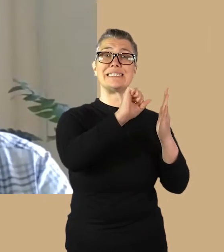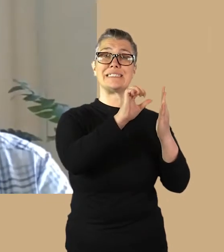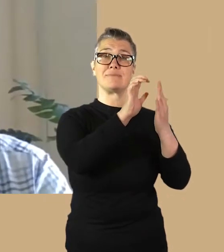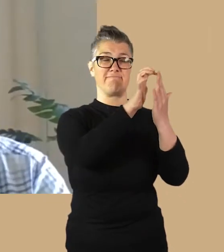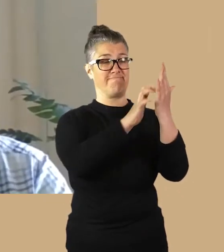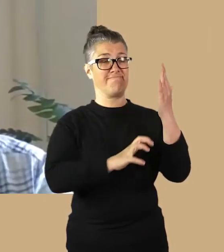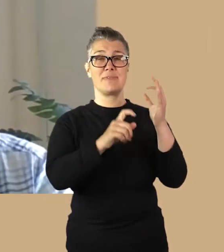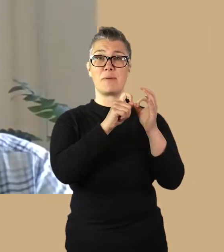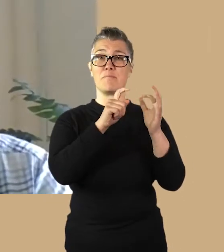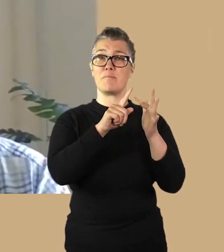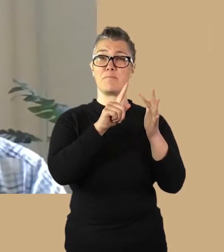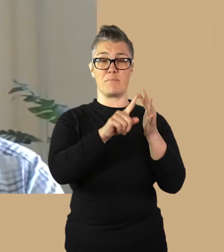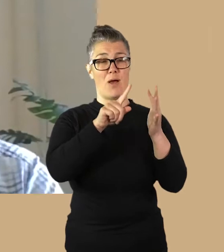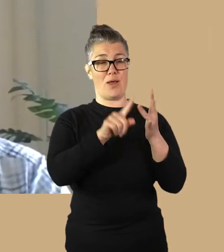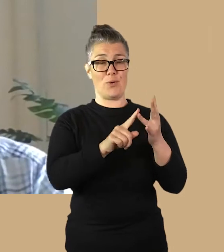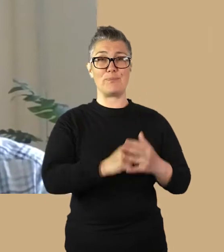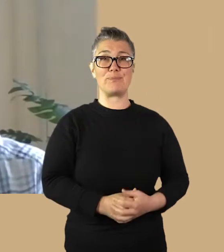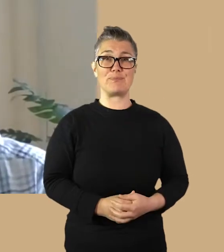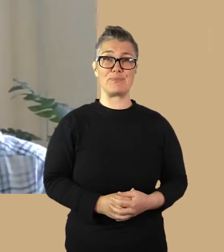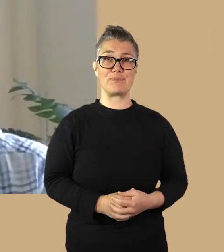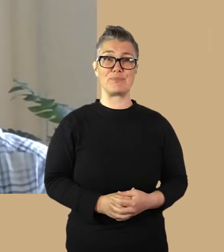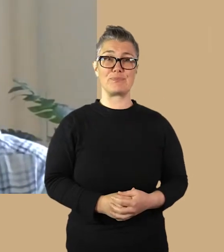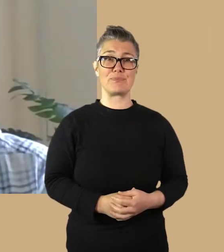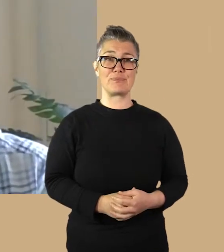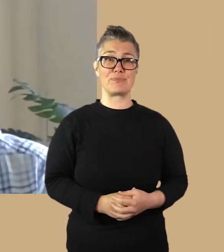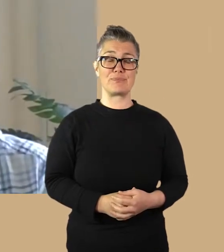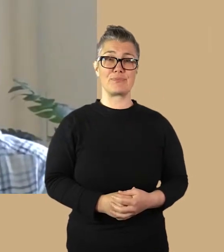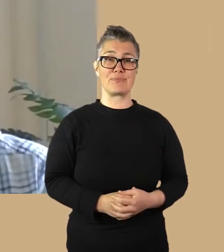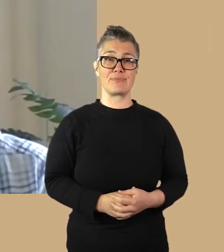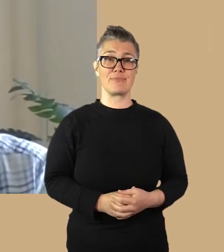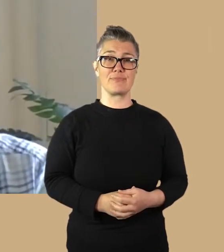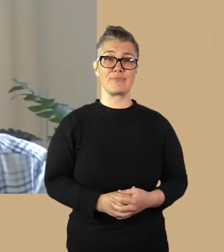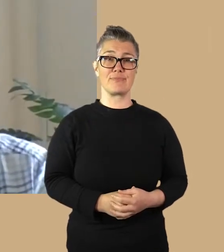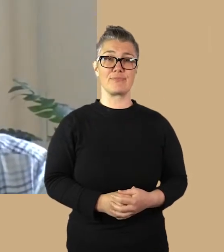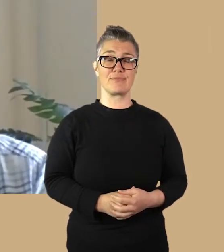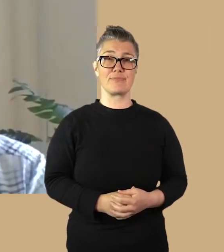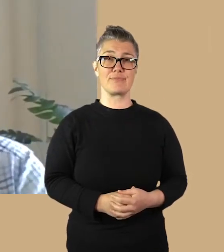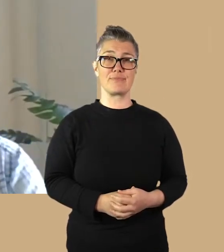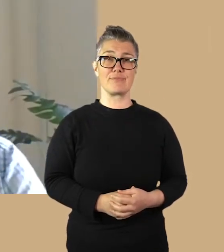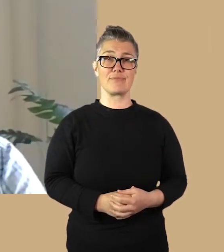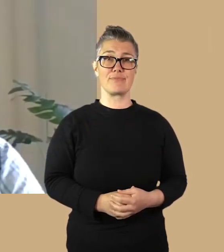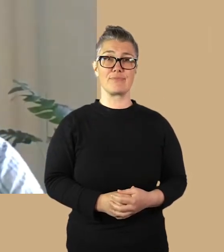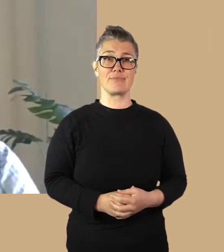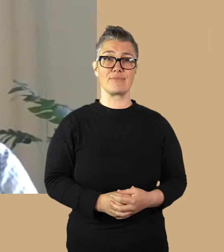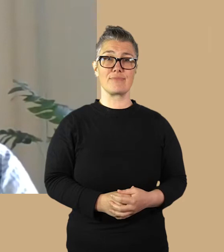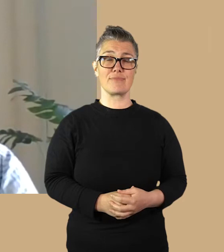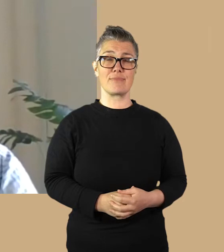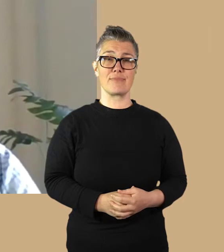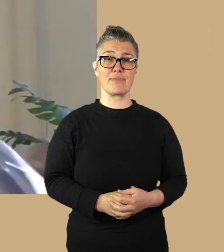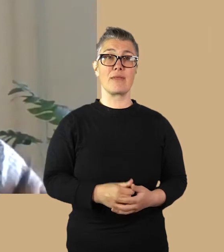Cecilia, okay, I'll read about yourself first. Having a cerebral palsy, the difficulty.